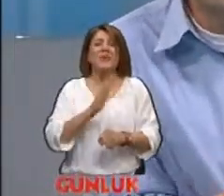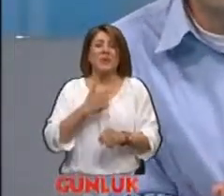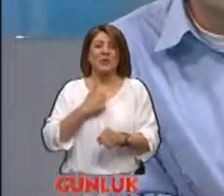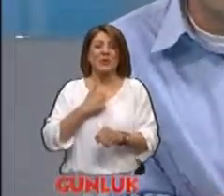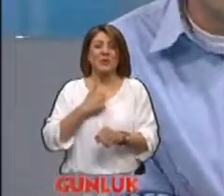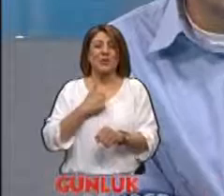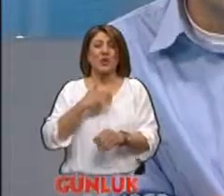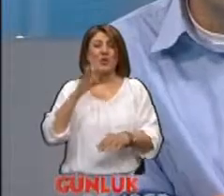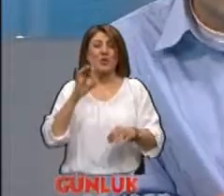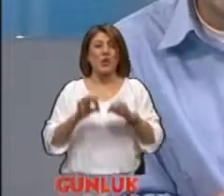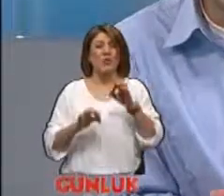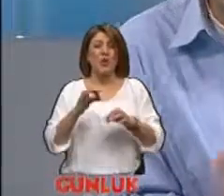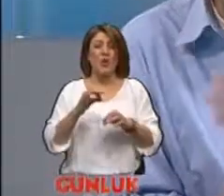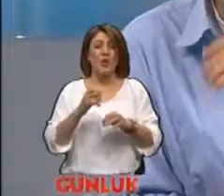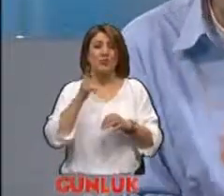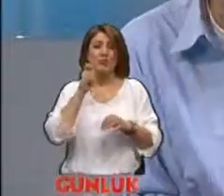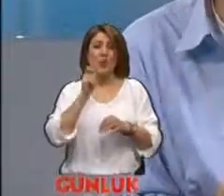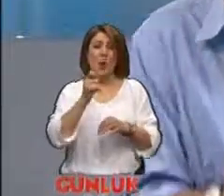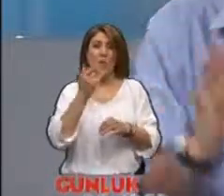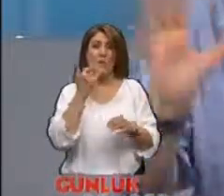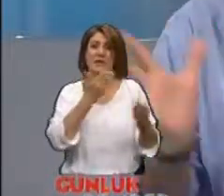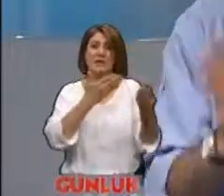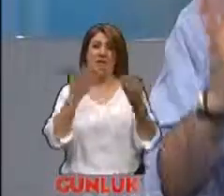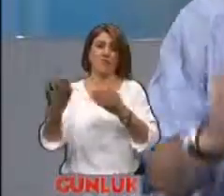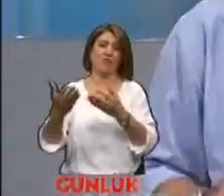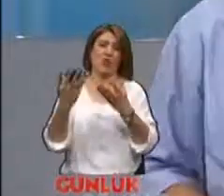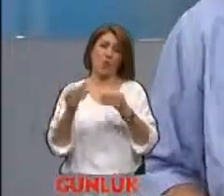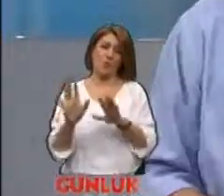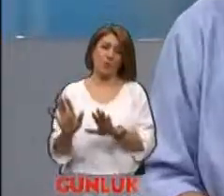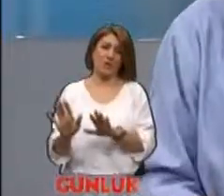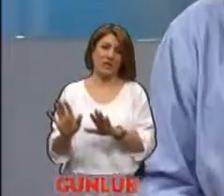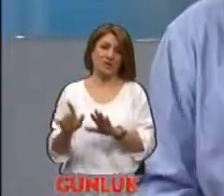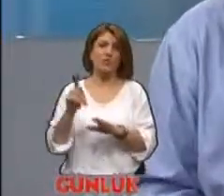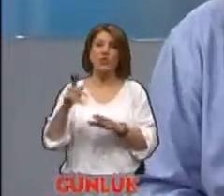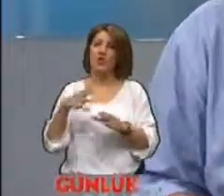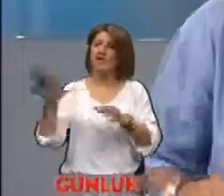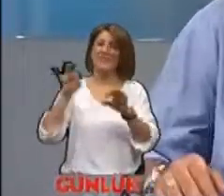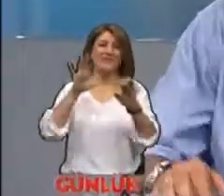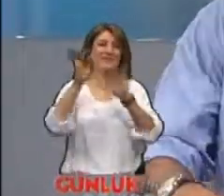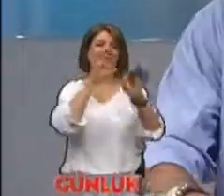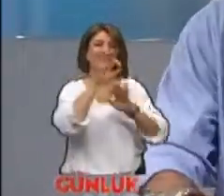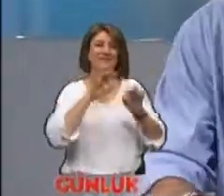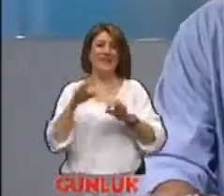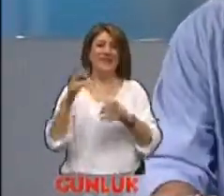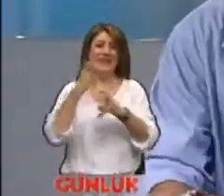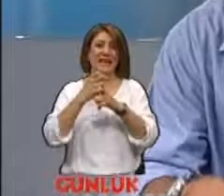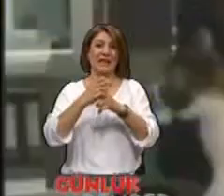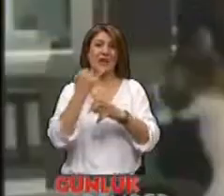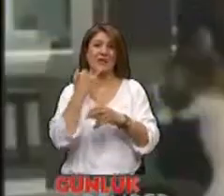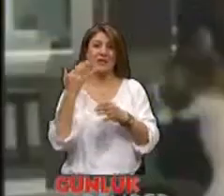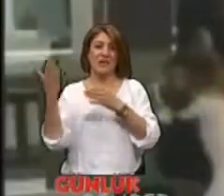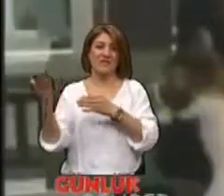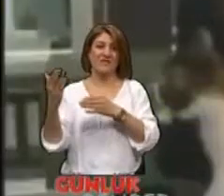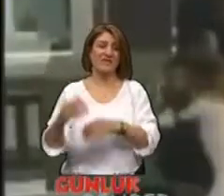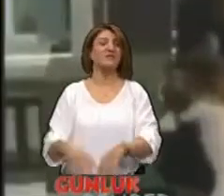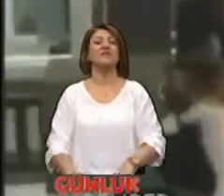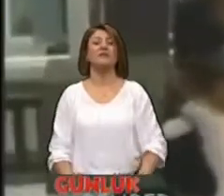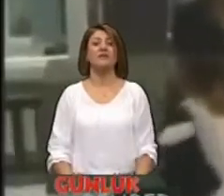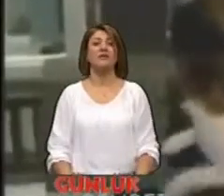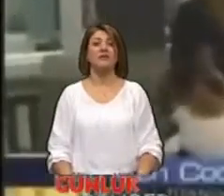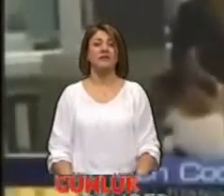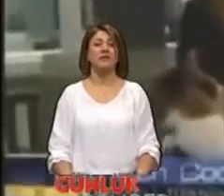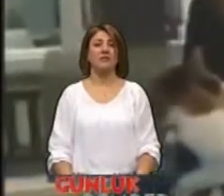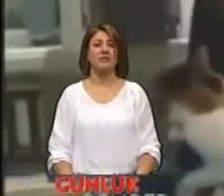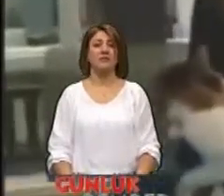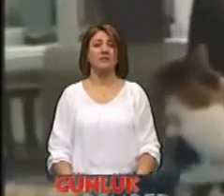zor konuklar olabiliyor. Öyle mi? Evet. Onların eyvah. Neler yaptığını bir şeyi derlemesi. Hadi seyredelim. Tehlikeli konuklar diyelim. Hi Bill